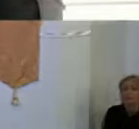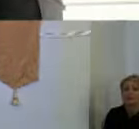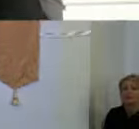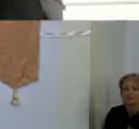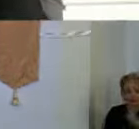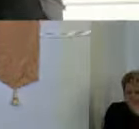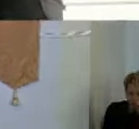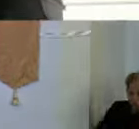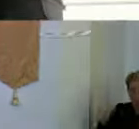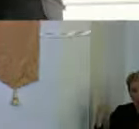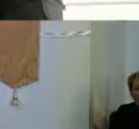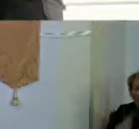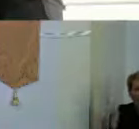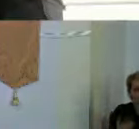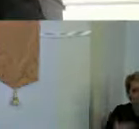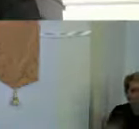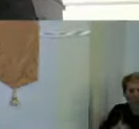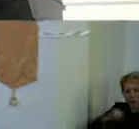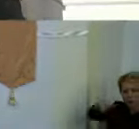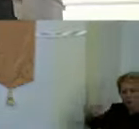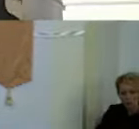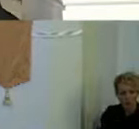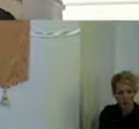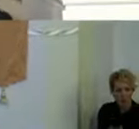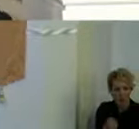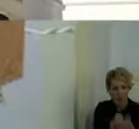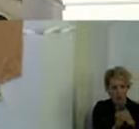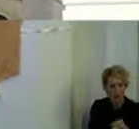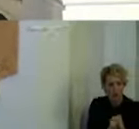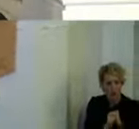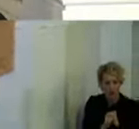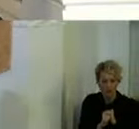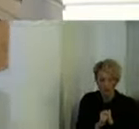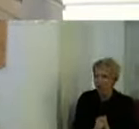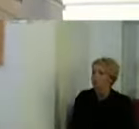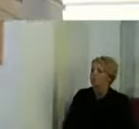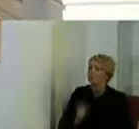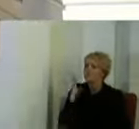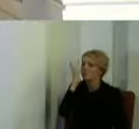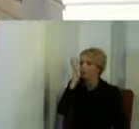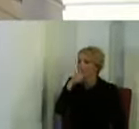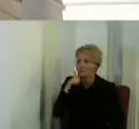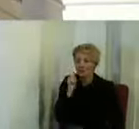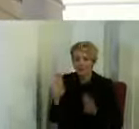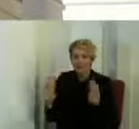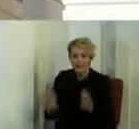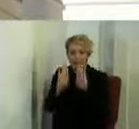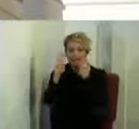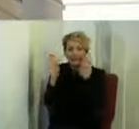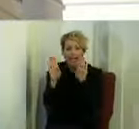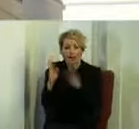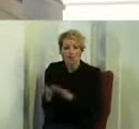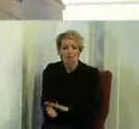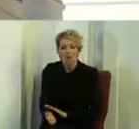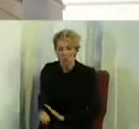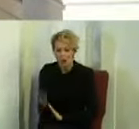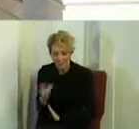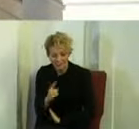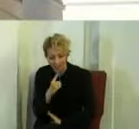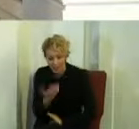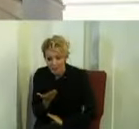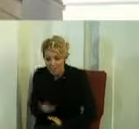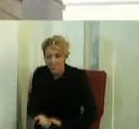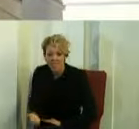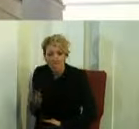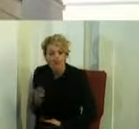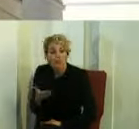It is, as always, a joy to welcome you to worship as we gather on this beautiful Sunday morning. And I am still grateful to a God